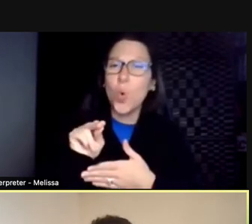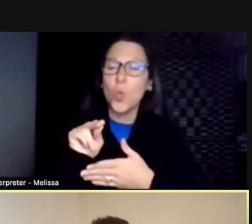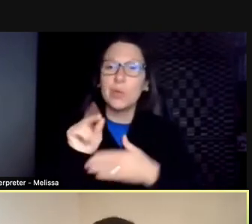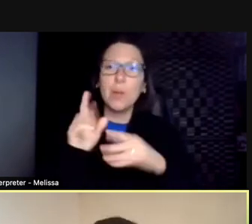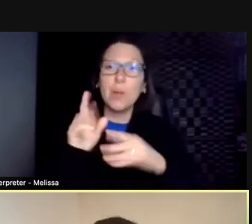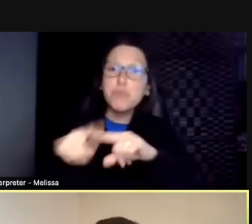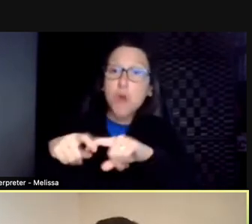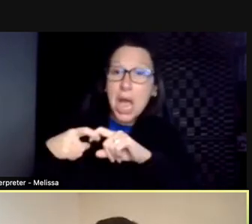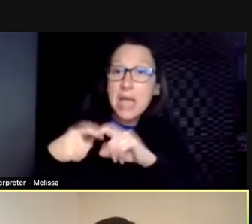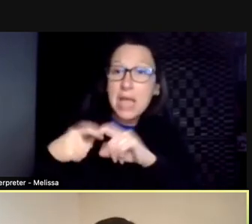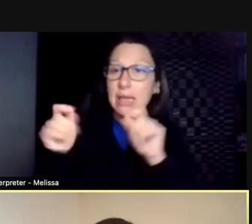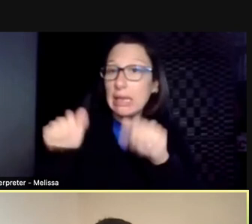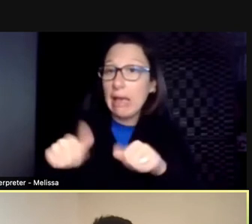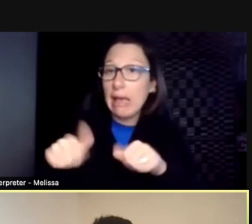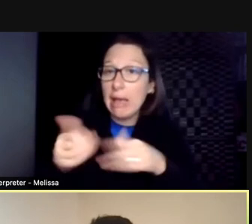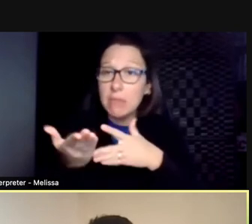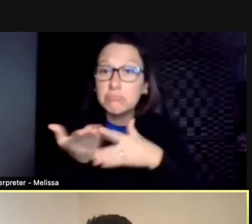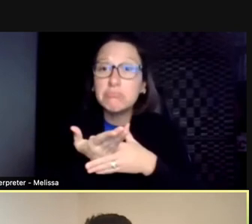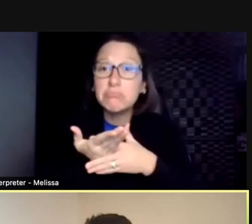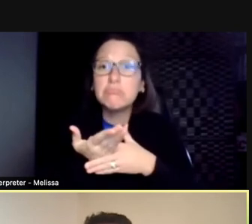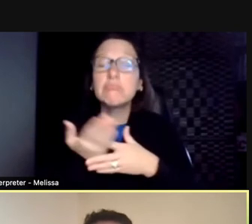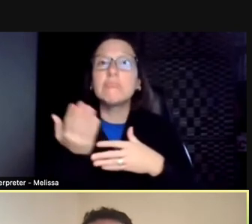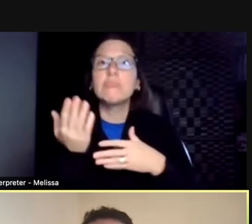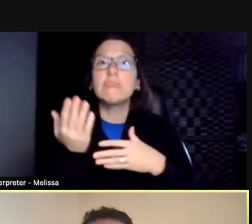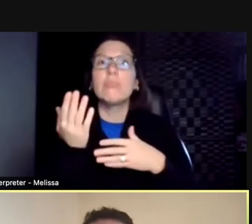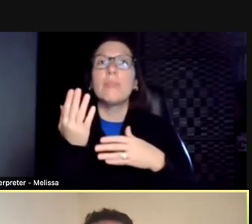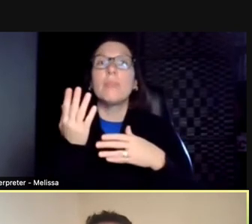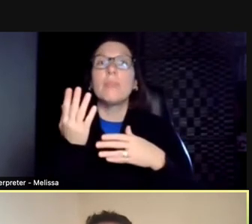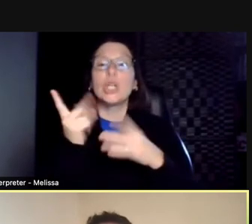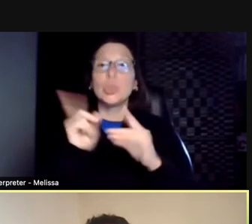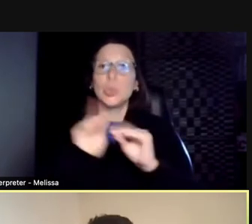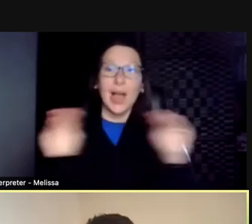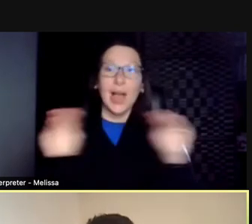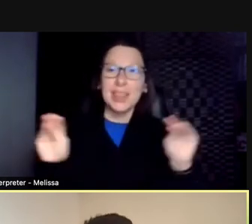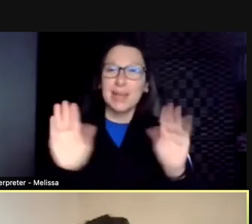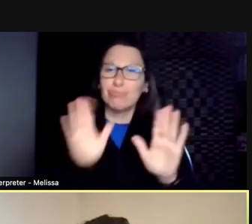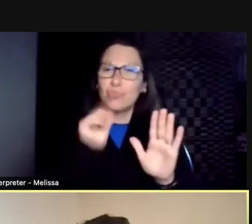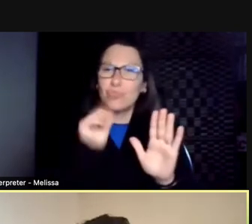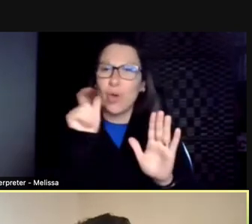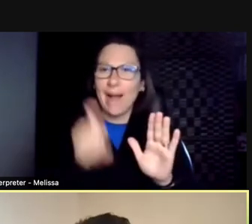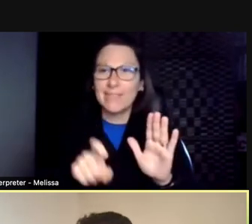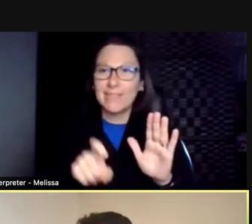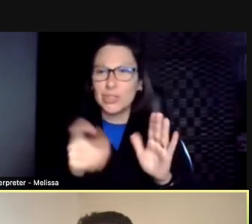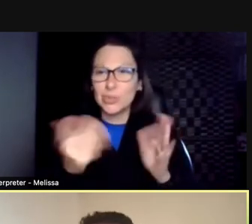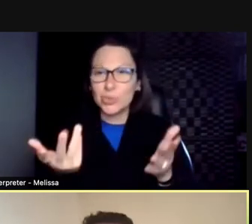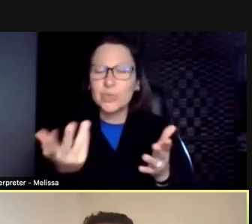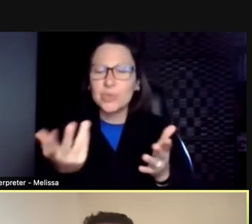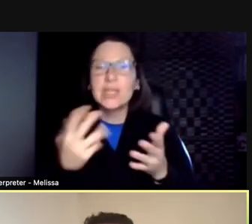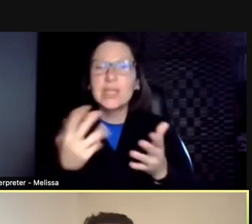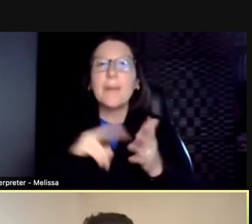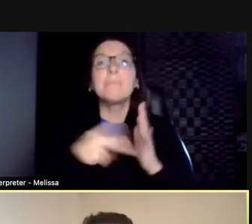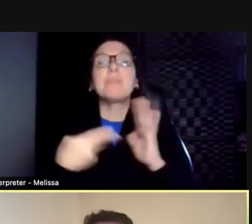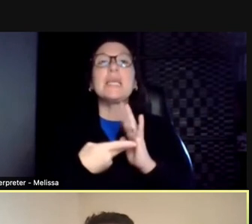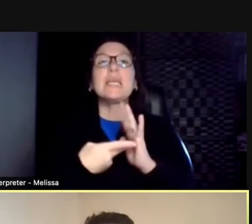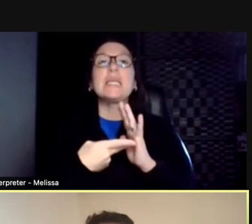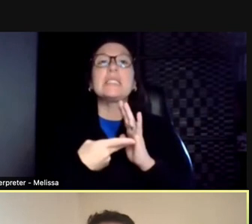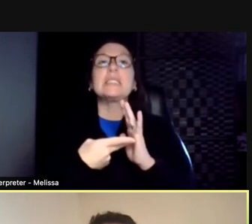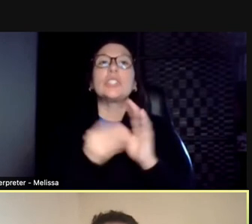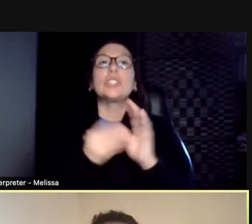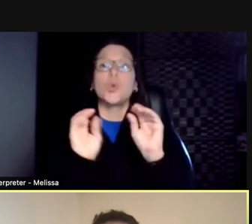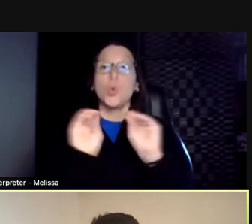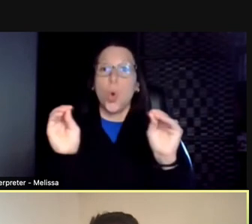mean, do nothing or like, hide under a blanket. It means no